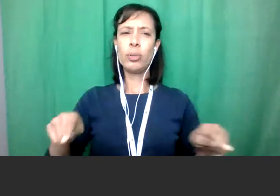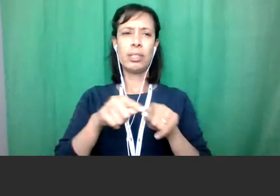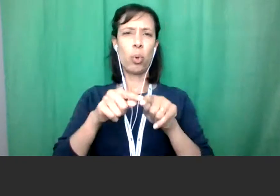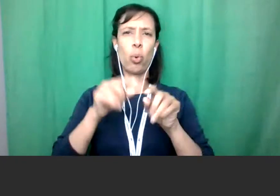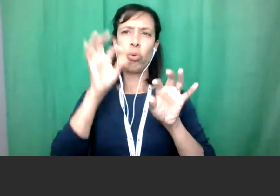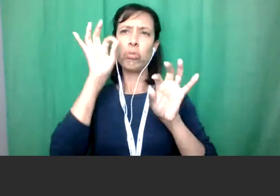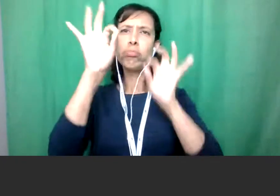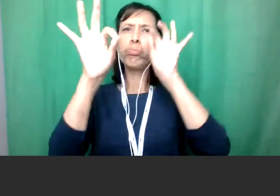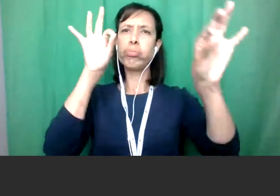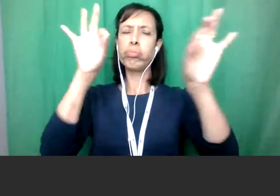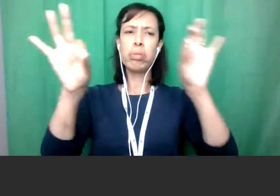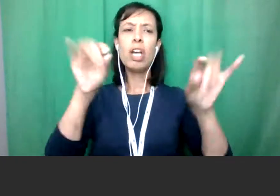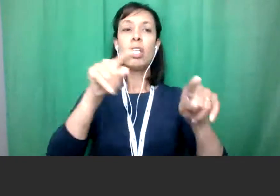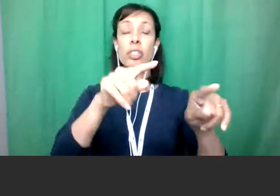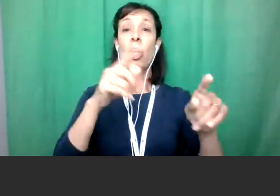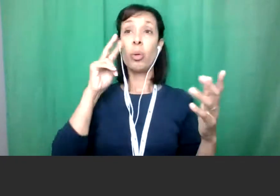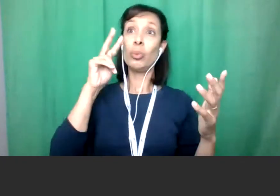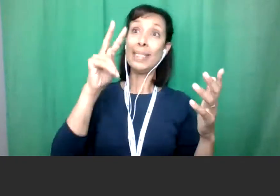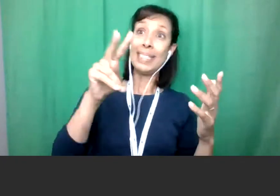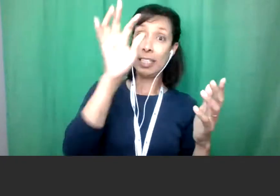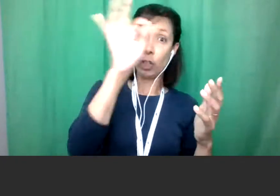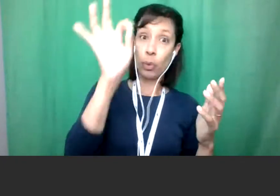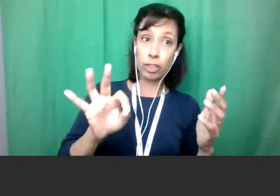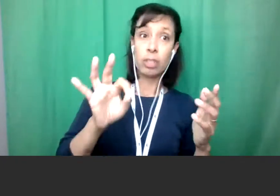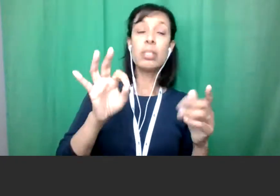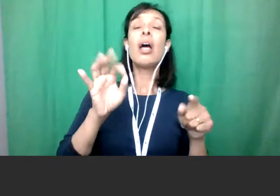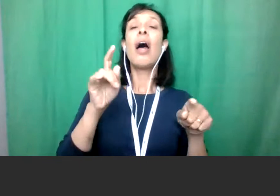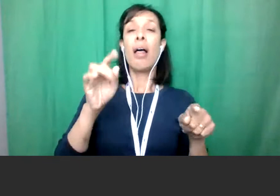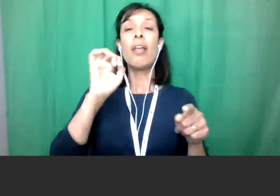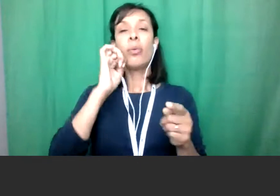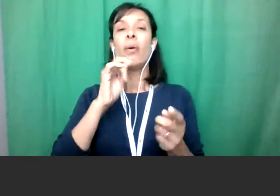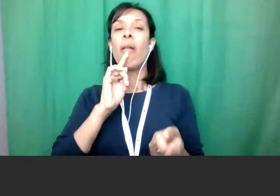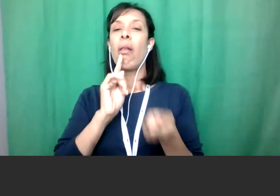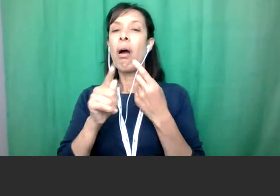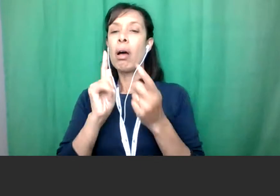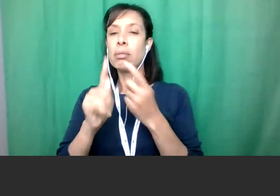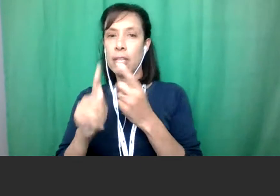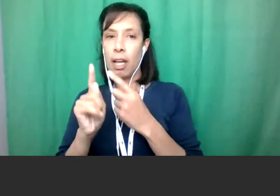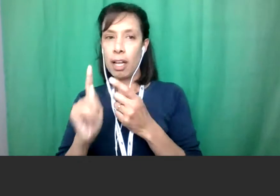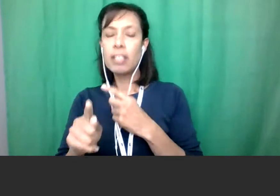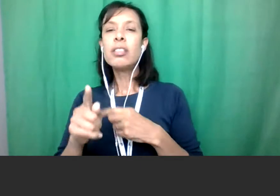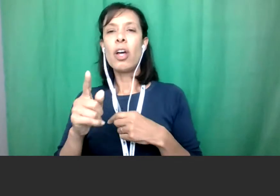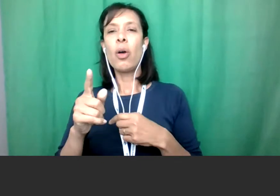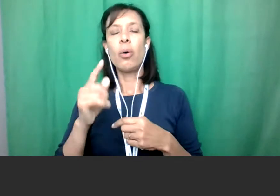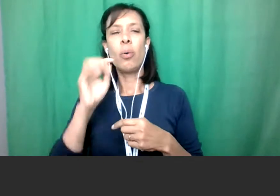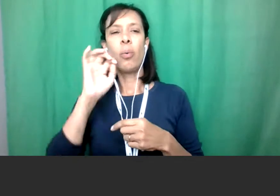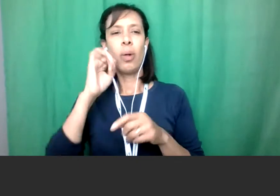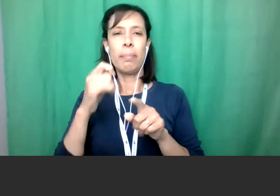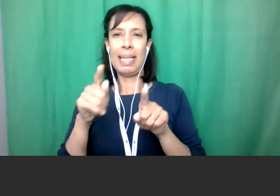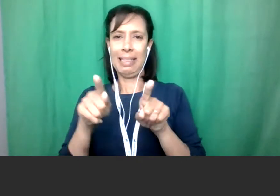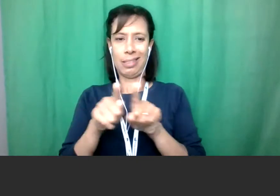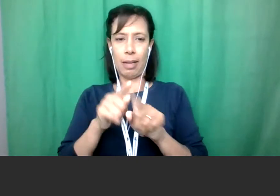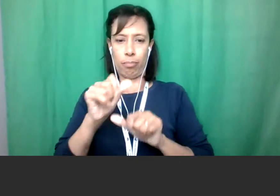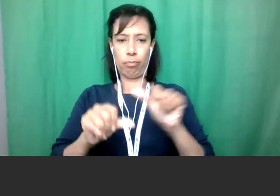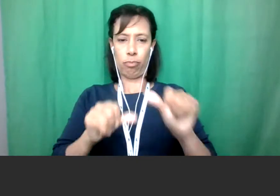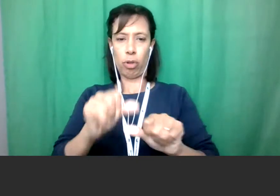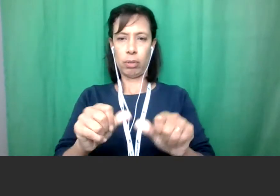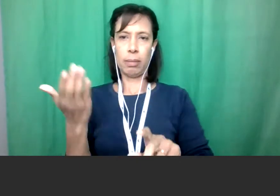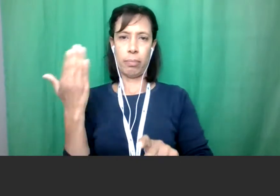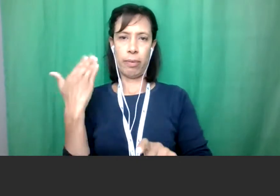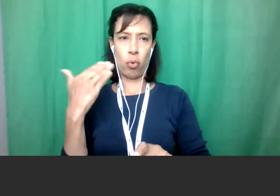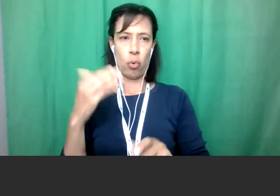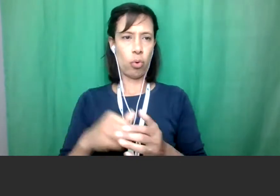have, and I'll answer those through the Padlet. So we'll operate that as we did last year. Aisha,